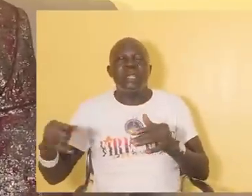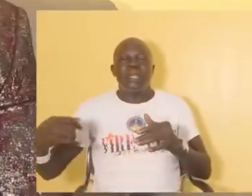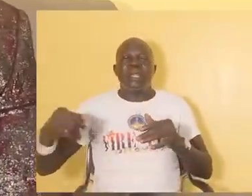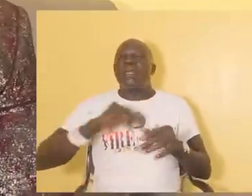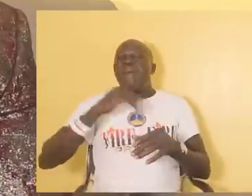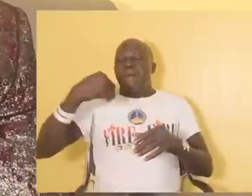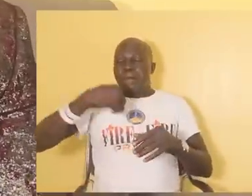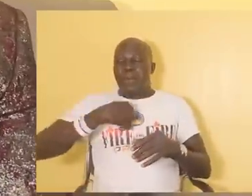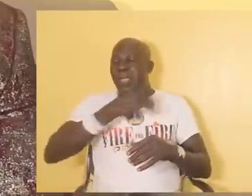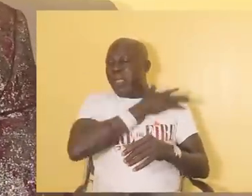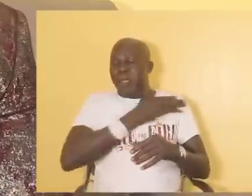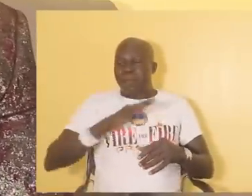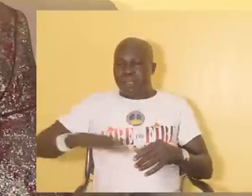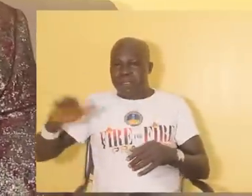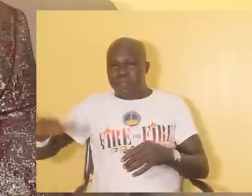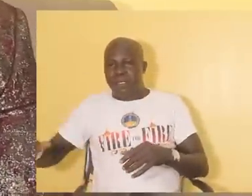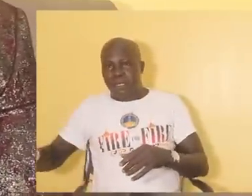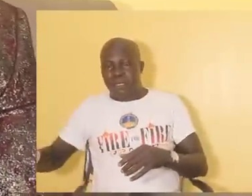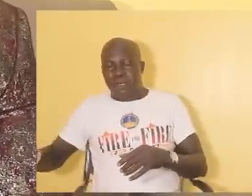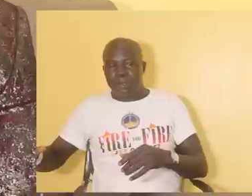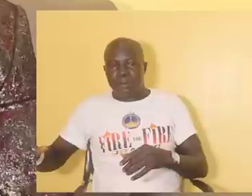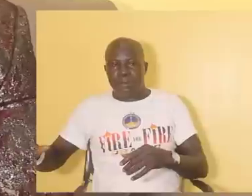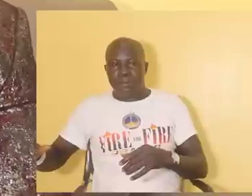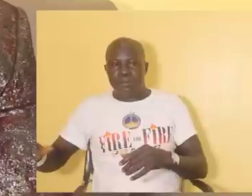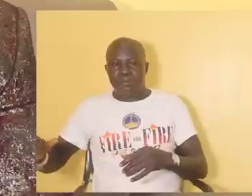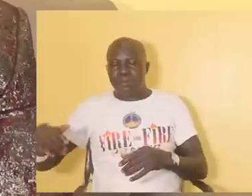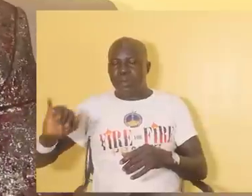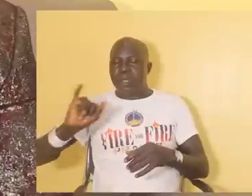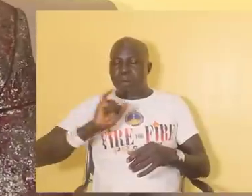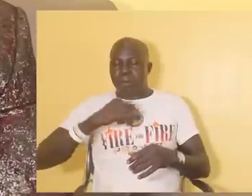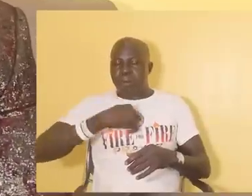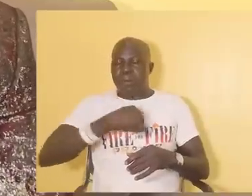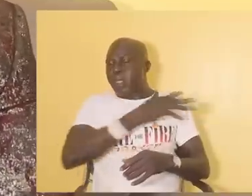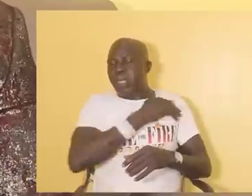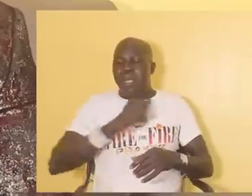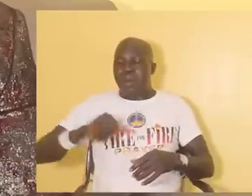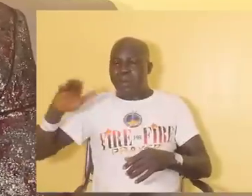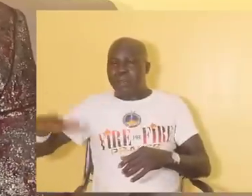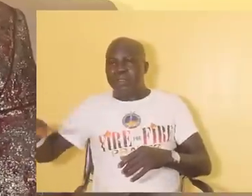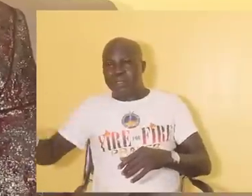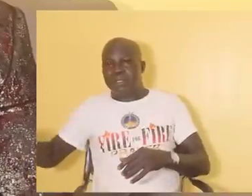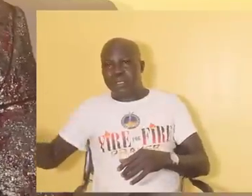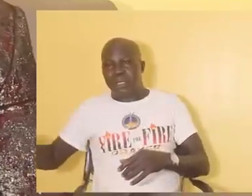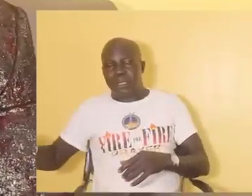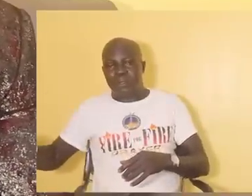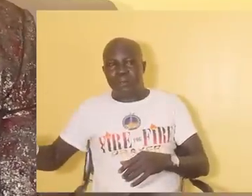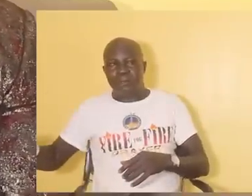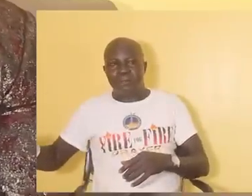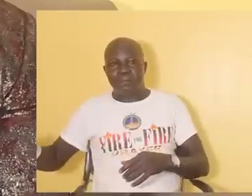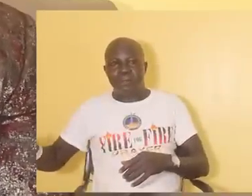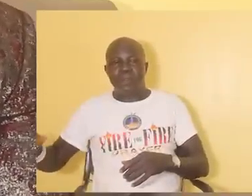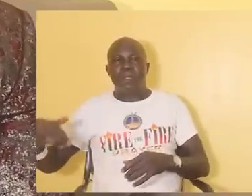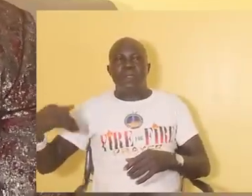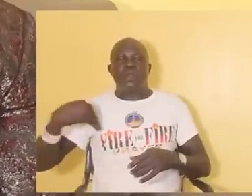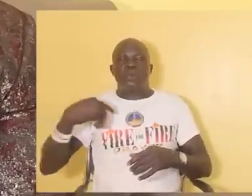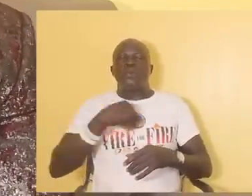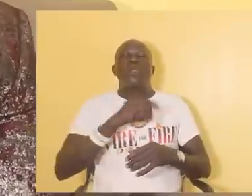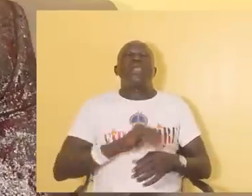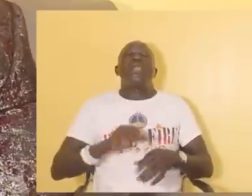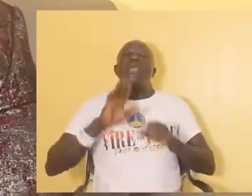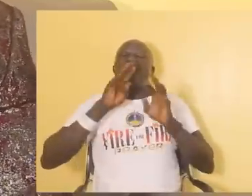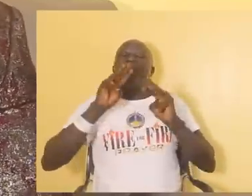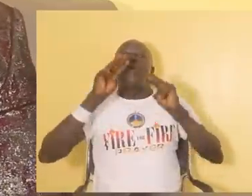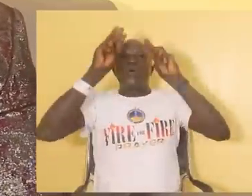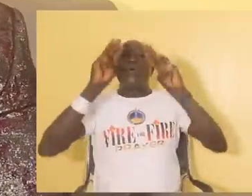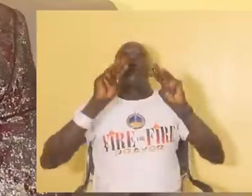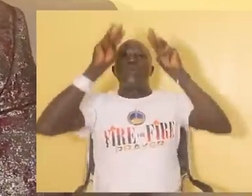ati omo inu mi. And me and my children. Emi ati omo inu mi. As for me and my children. Awa fun ise ami ati iya